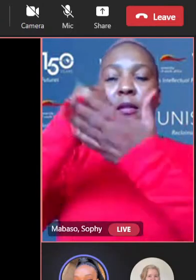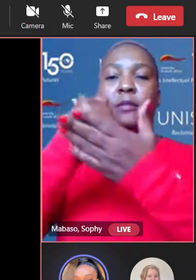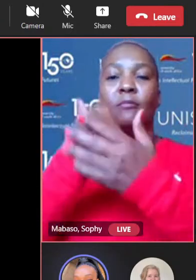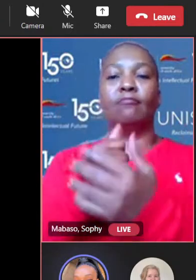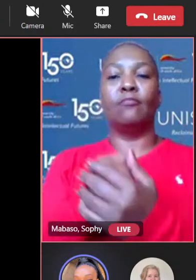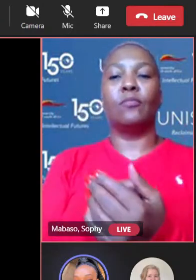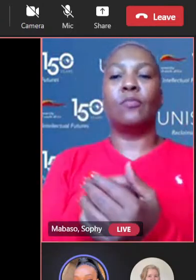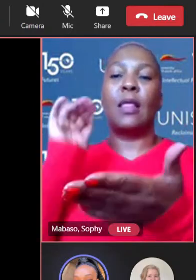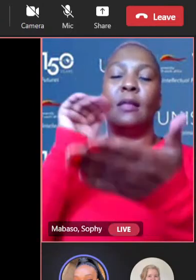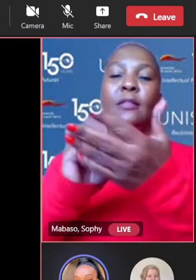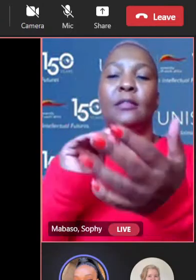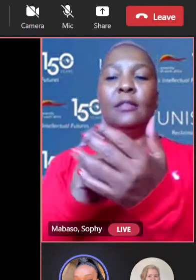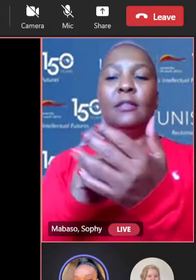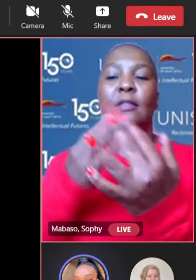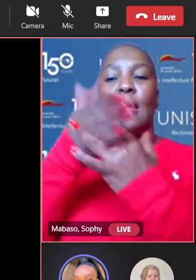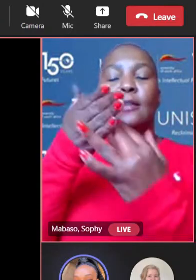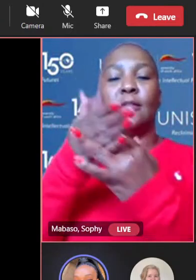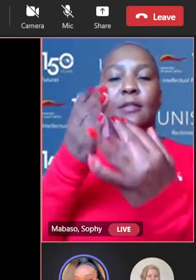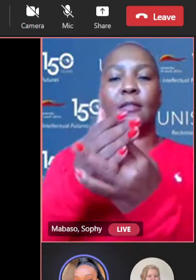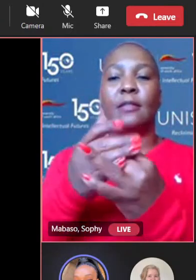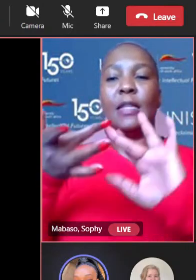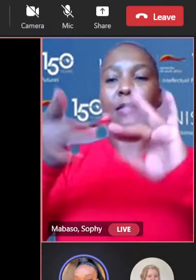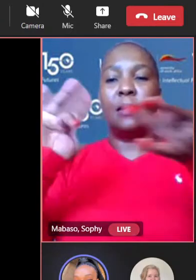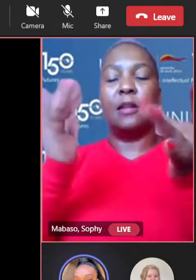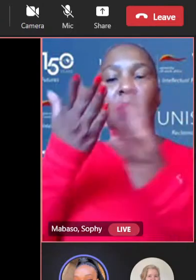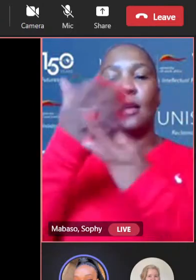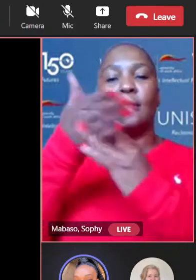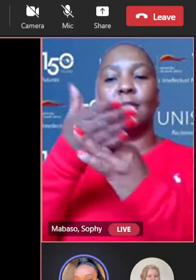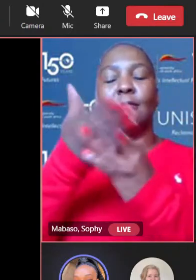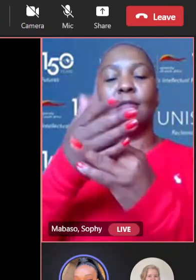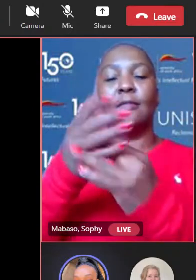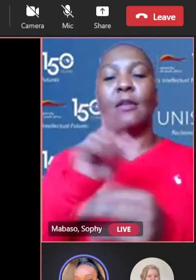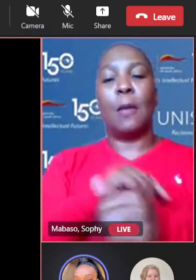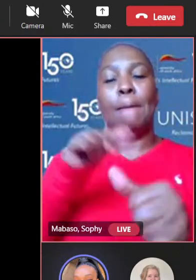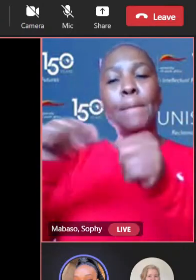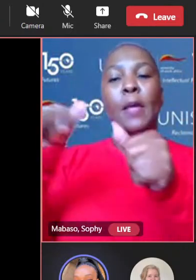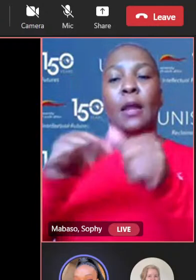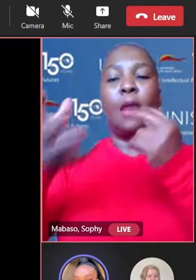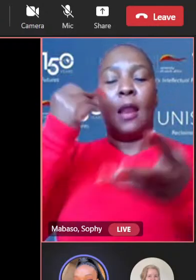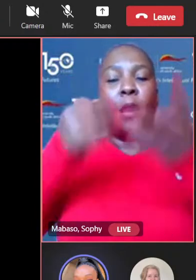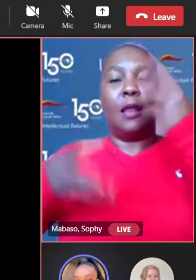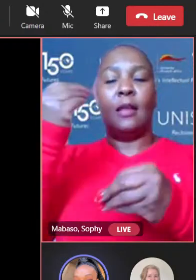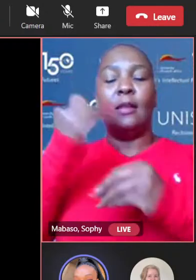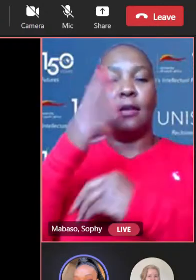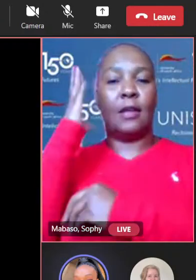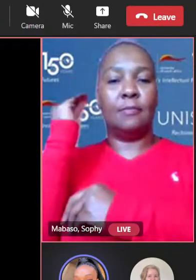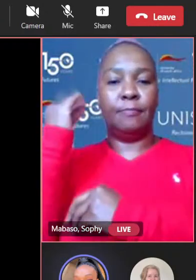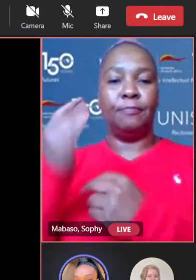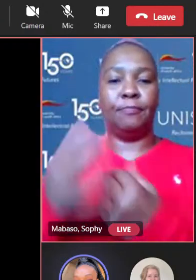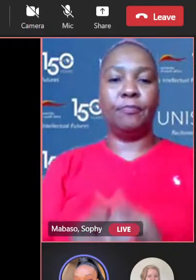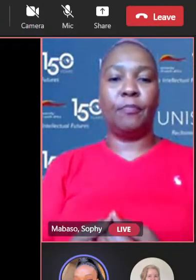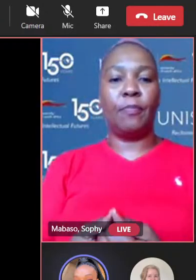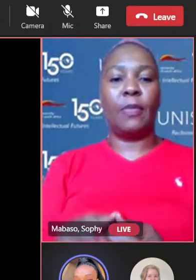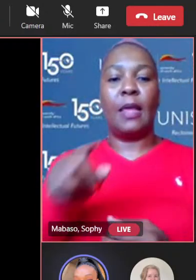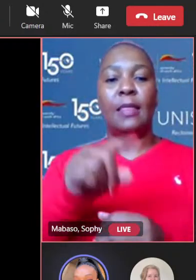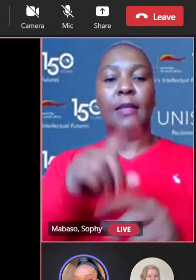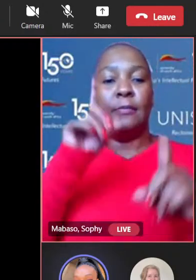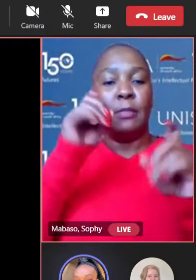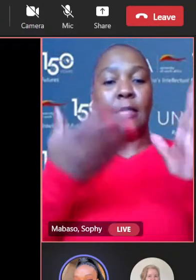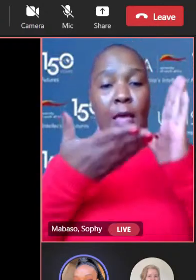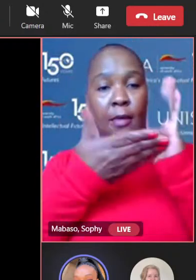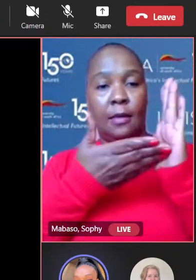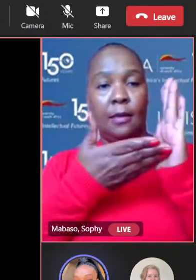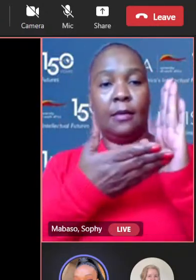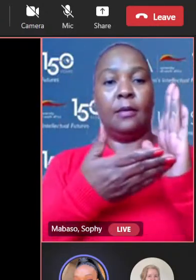the internet access so that they can have a better learning experience. So this picture, in